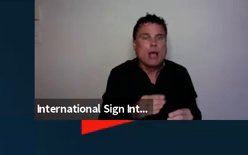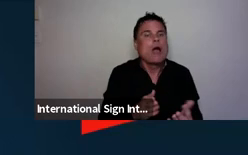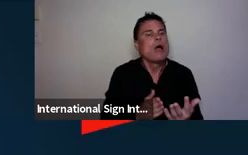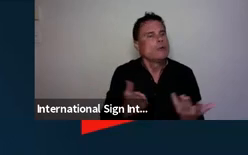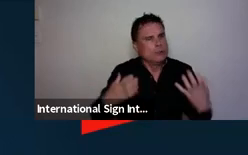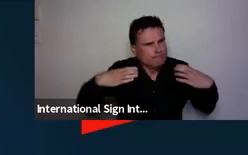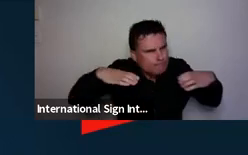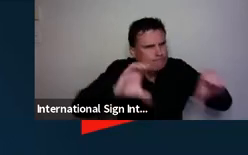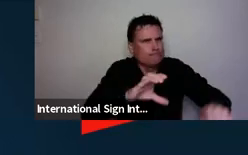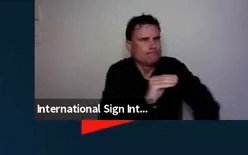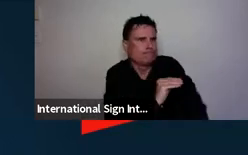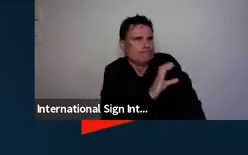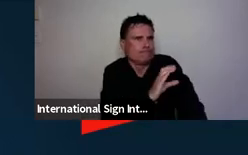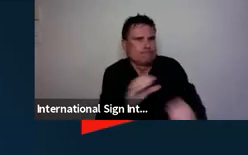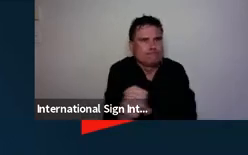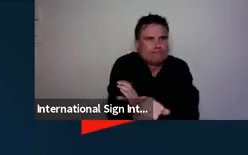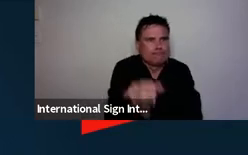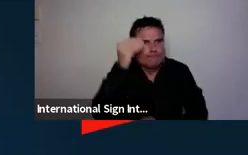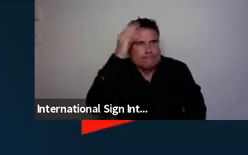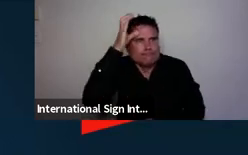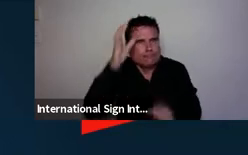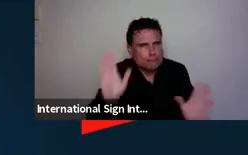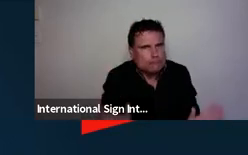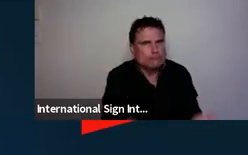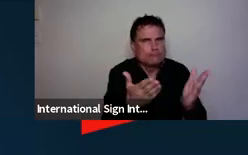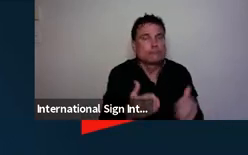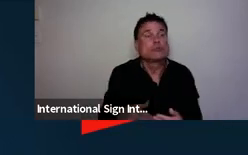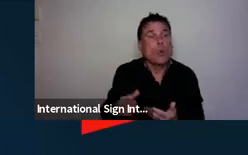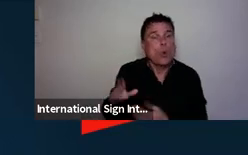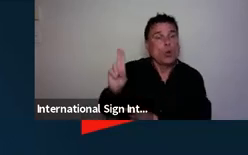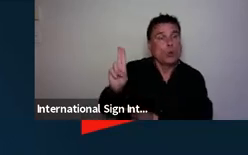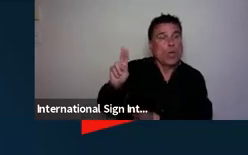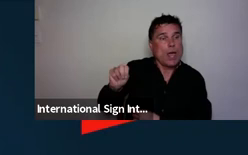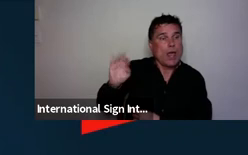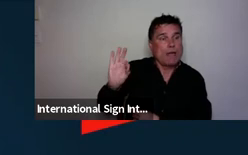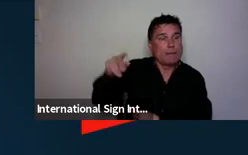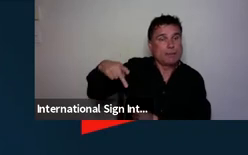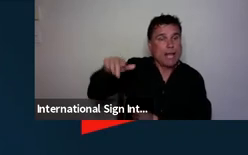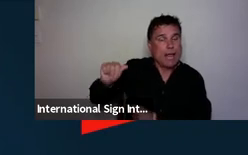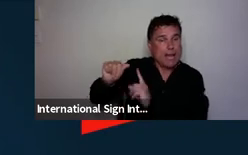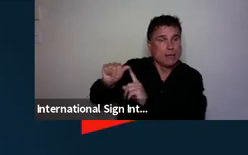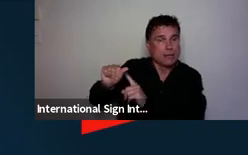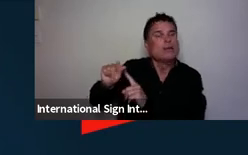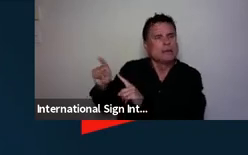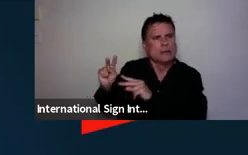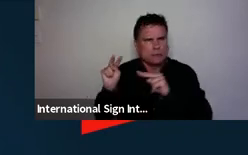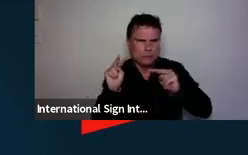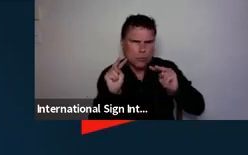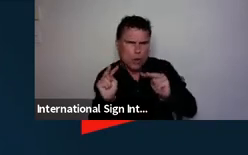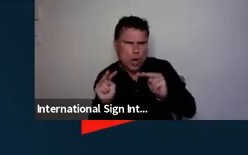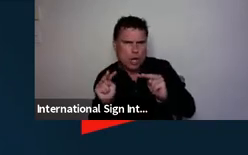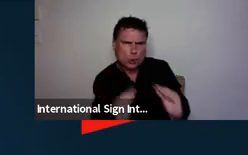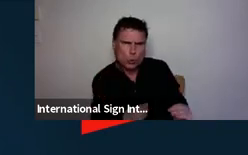objective. And in UNFPA, we talk about taking advantage of this demographic dividend, right? Investing in this